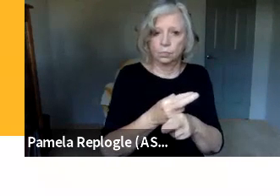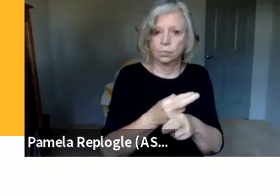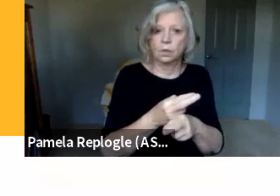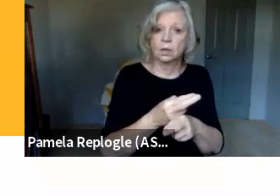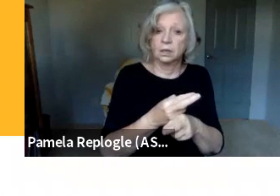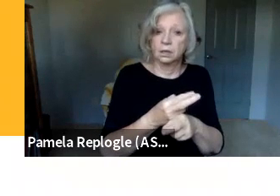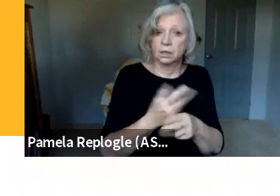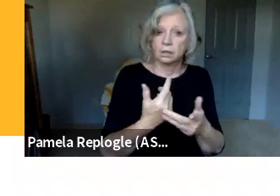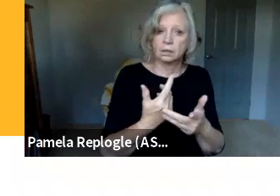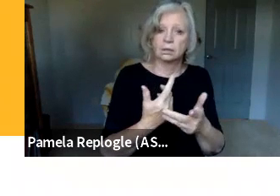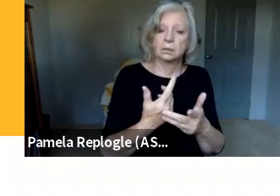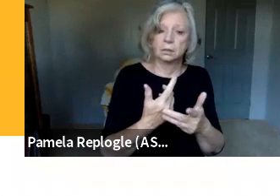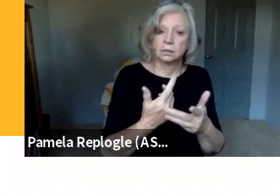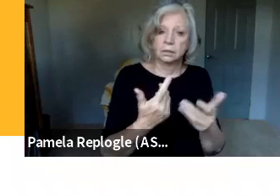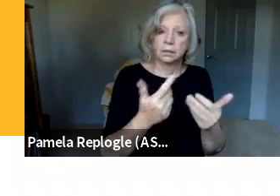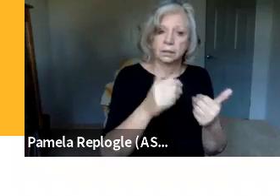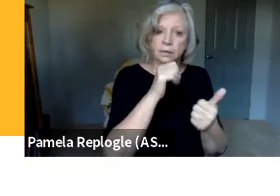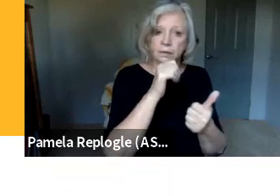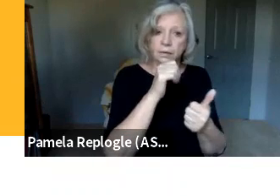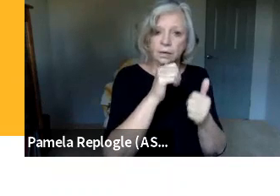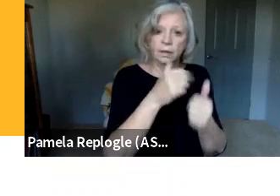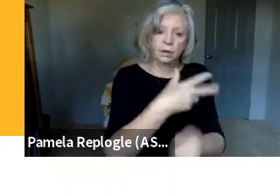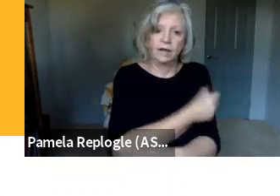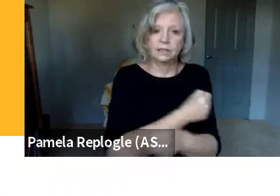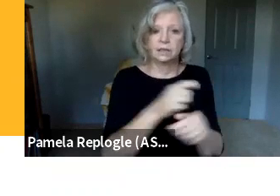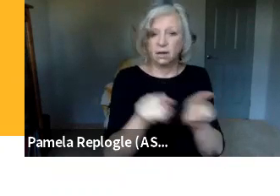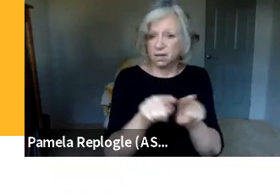masks recommended for pregnant women?